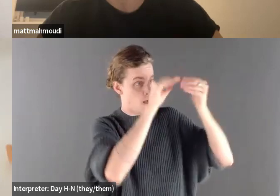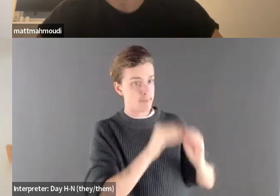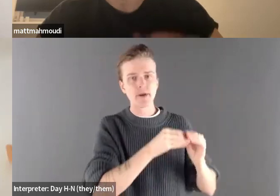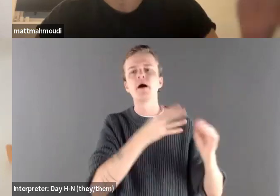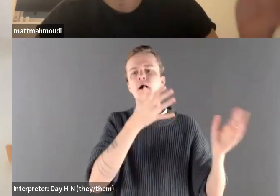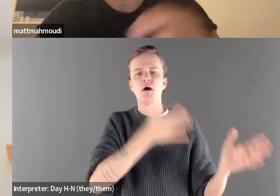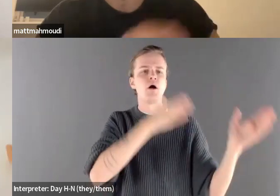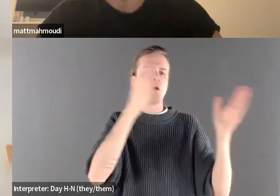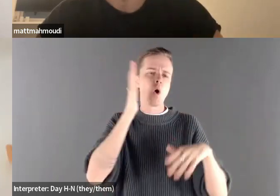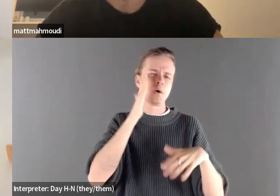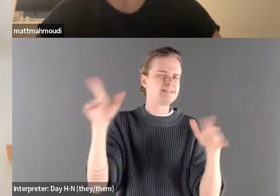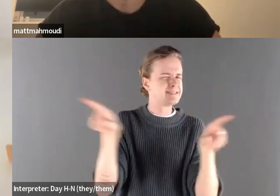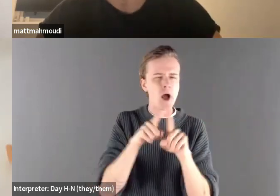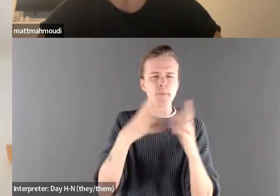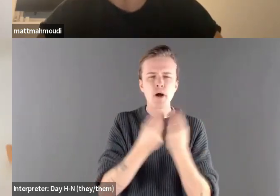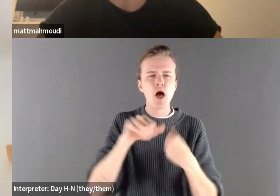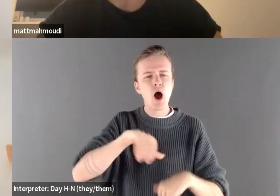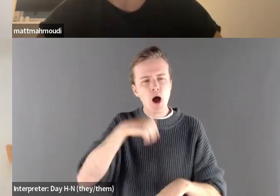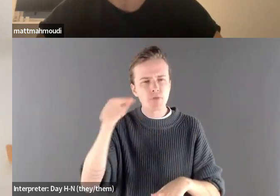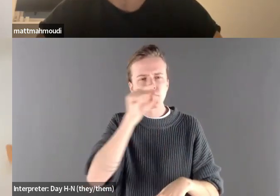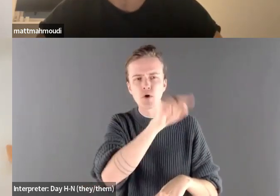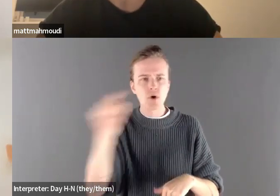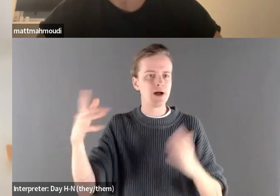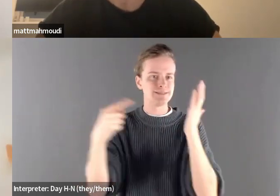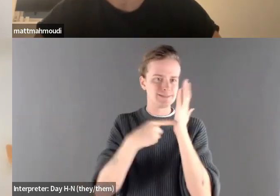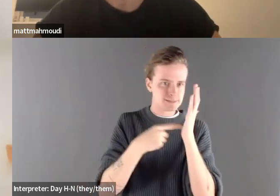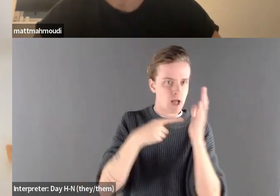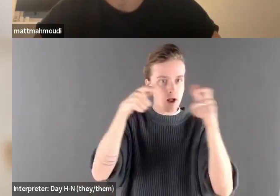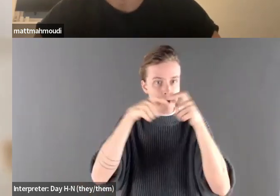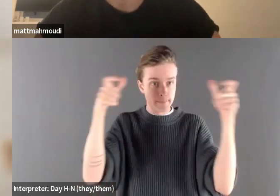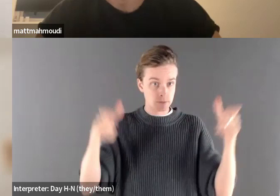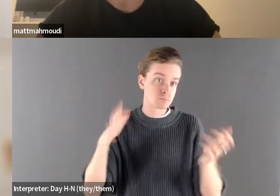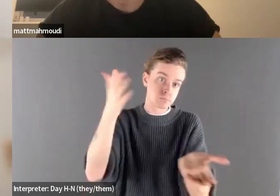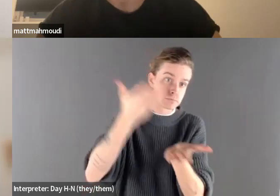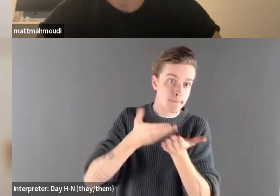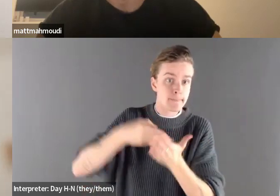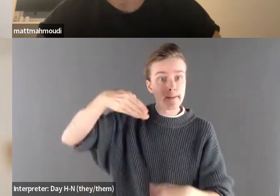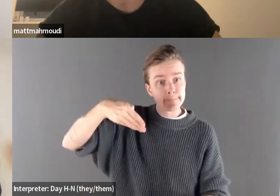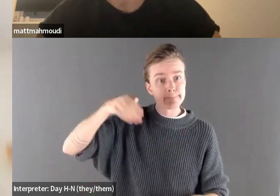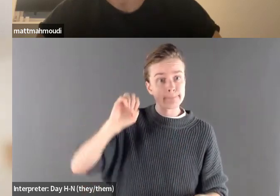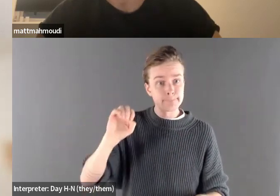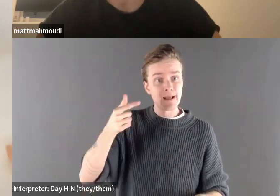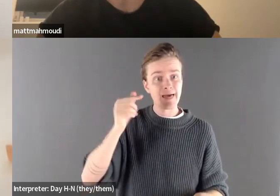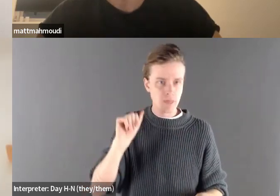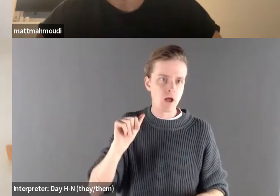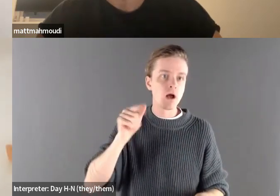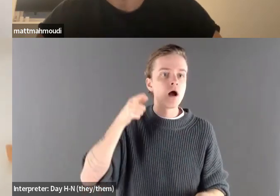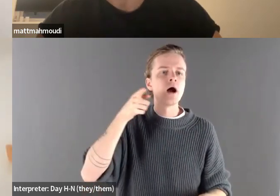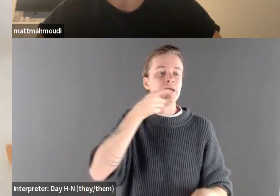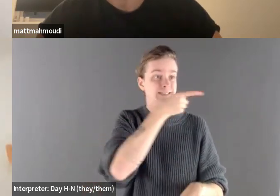well, and we're seeing now with Meta too, we will sue where possible and where we have